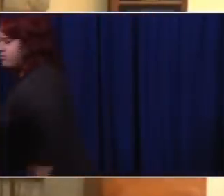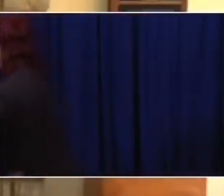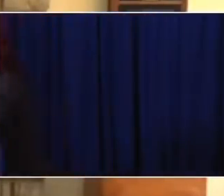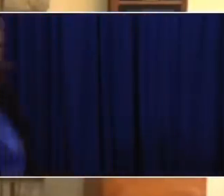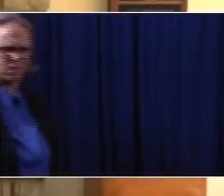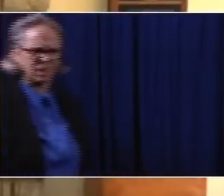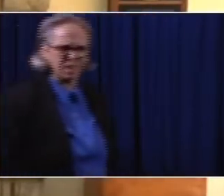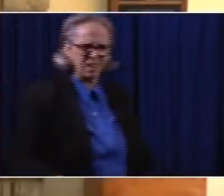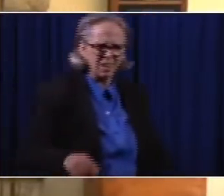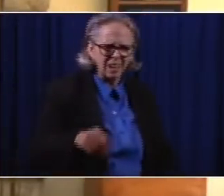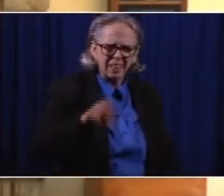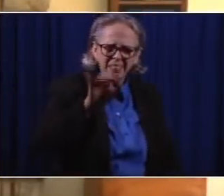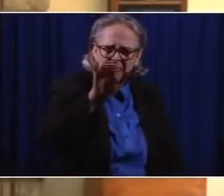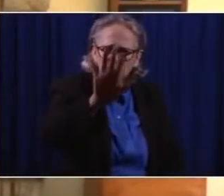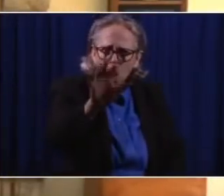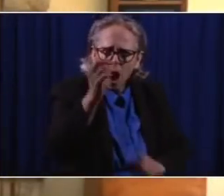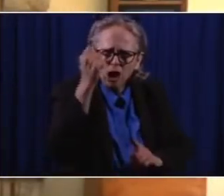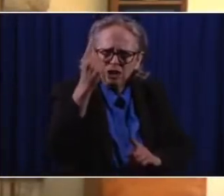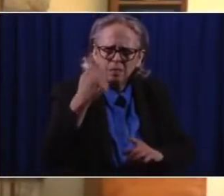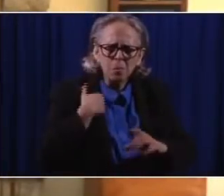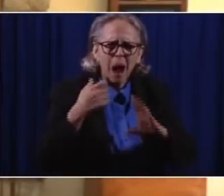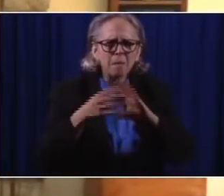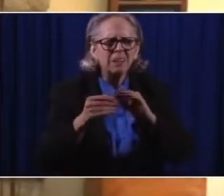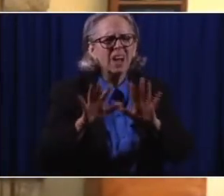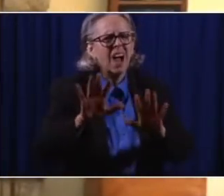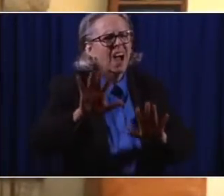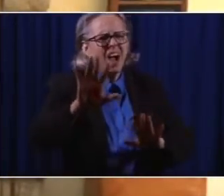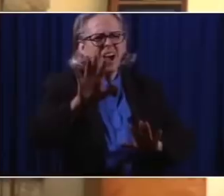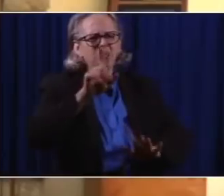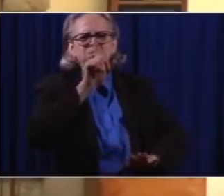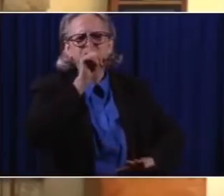seeing. We don't want to have a shutdown.